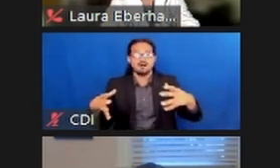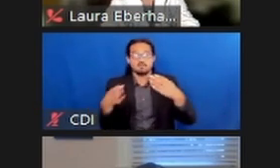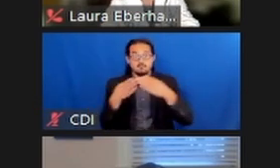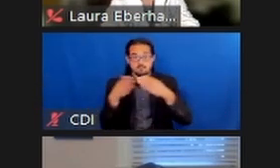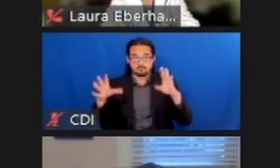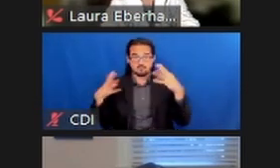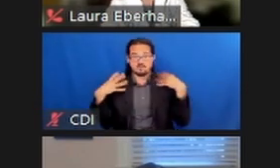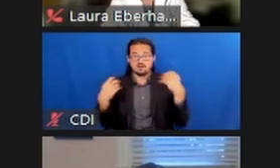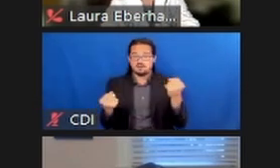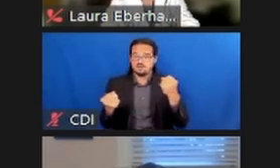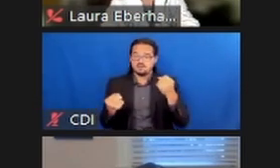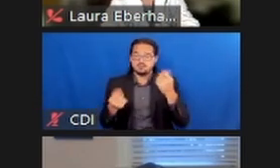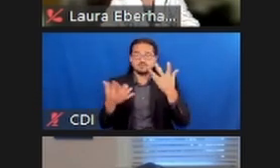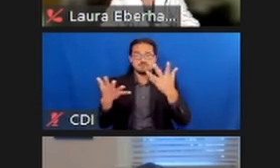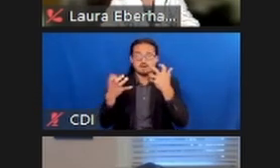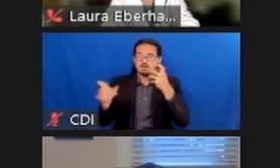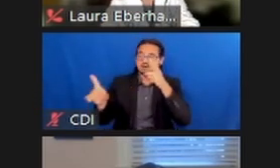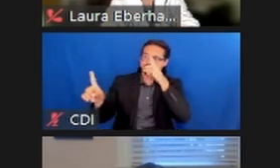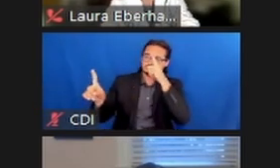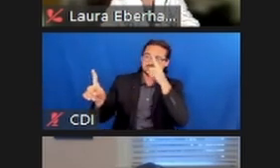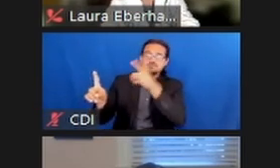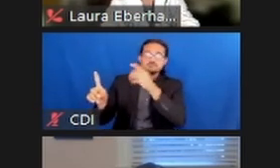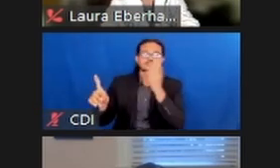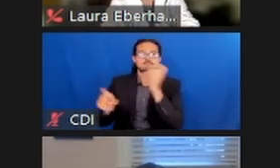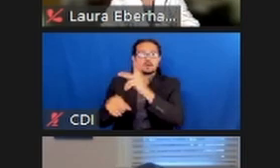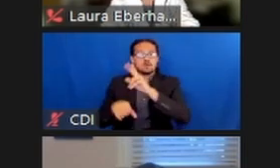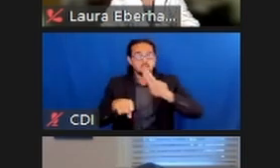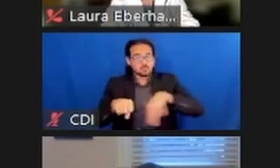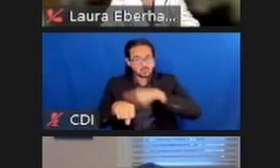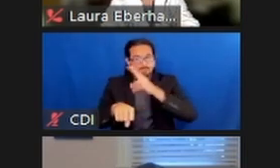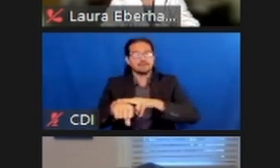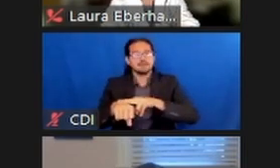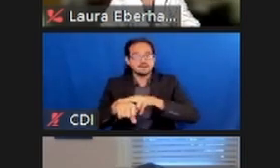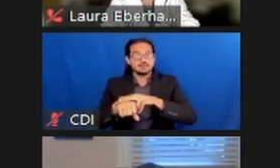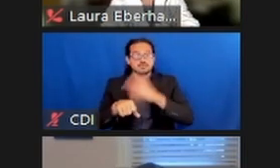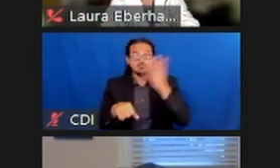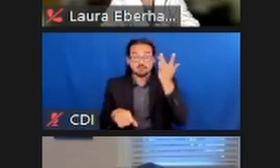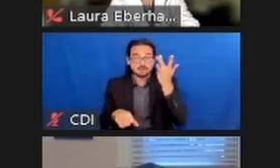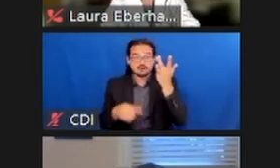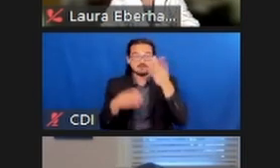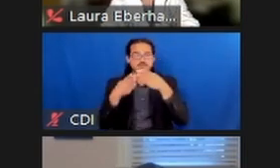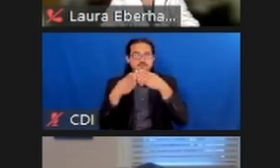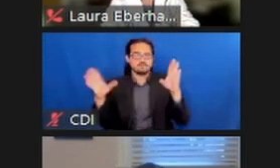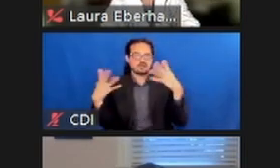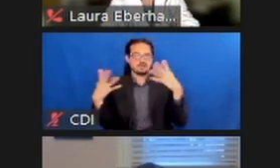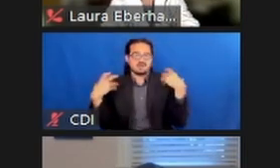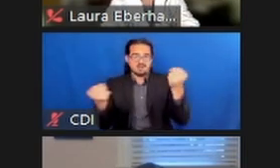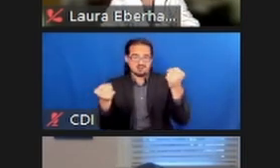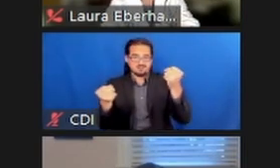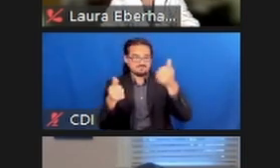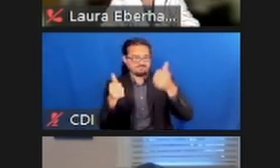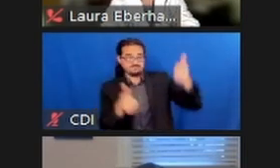our public health officer feels prepared to move forward with the reopening. Next slide,